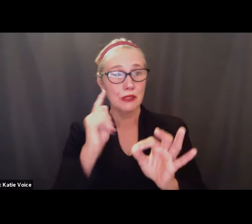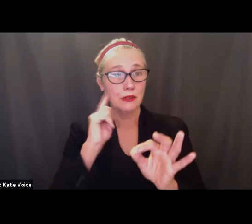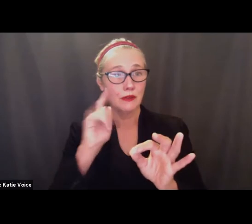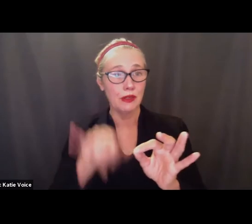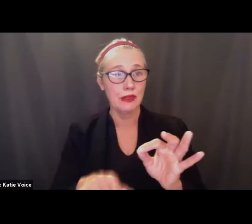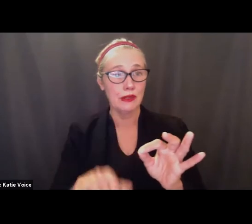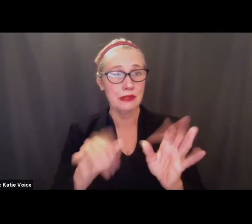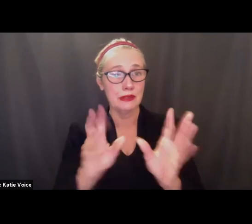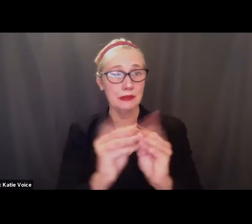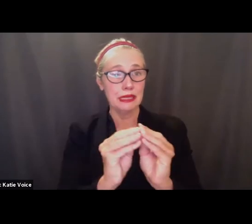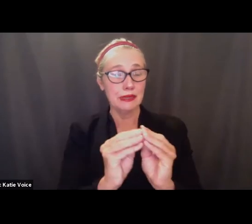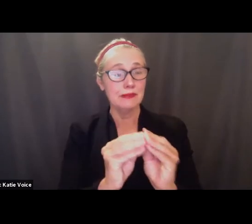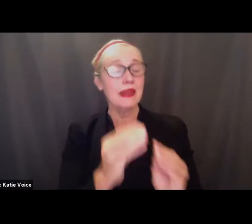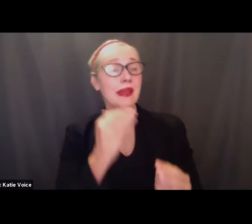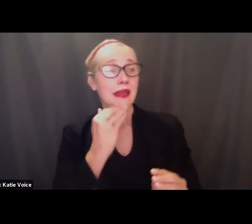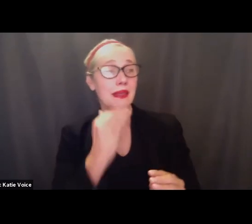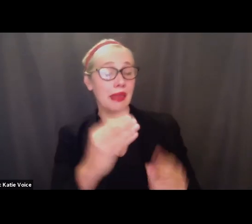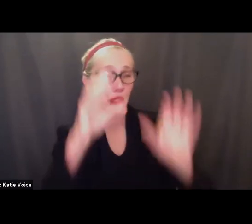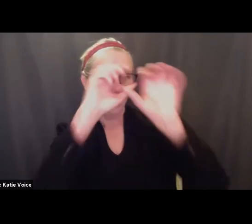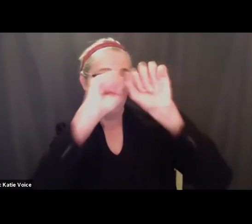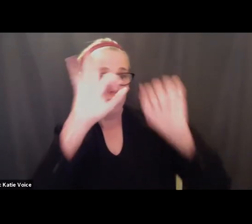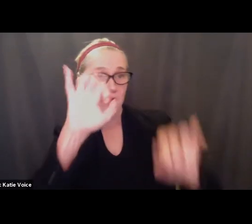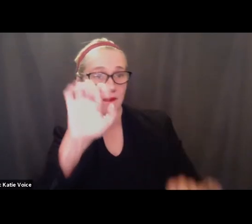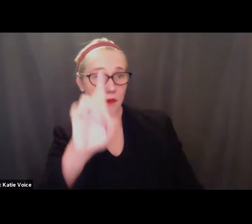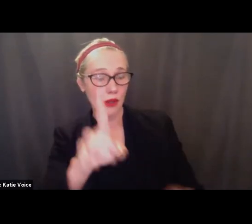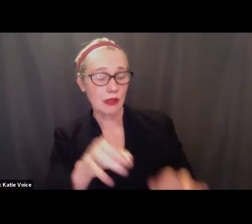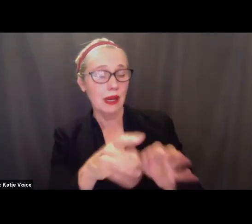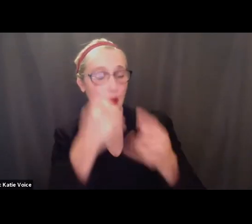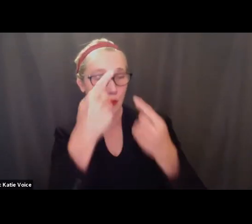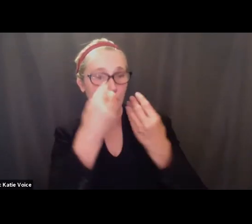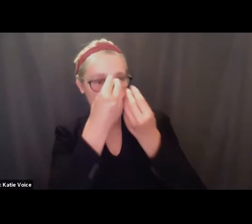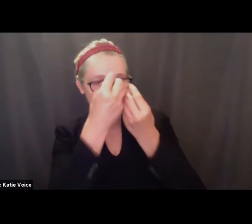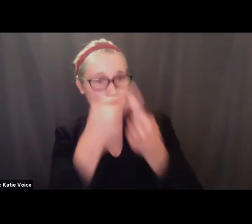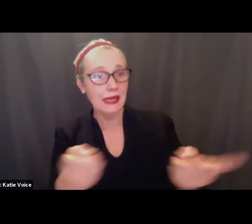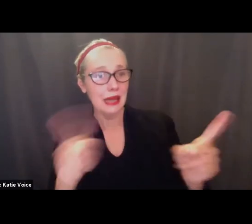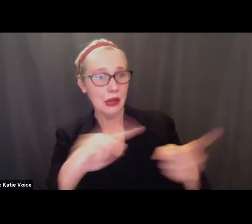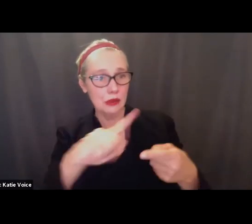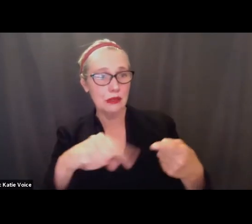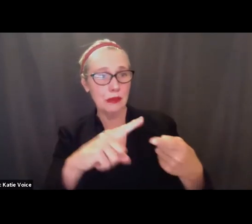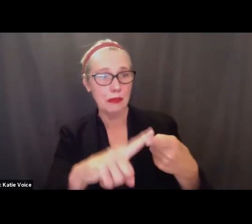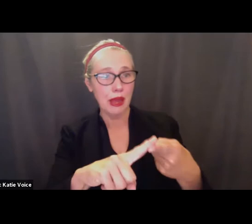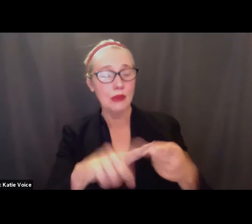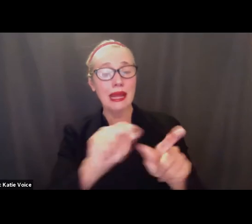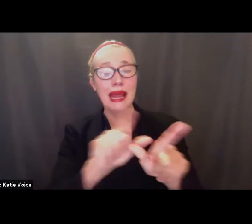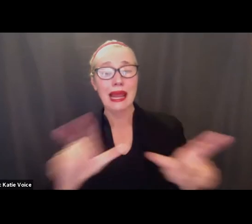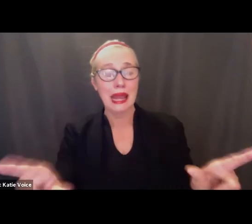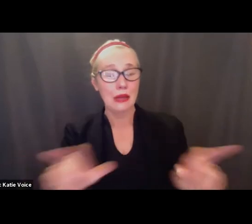evening i will give this announcement regarding language interpretation in english and spanish